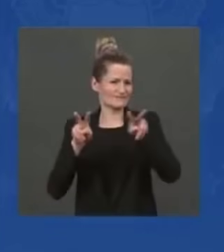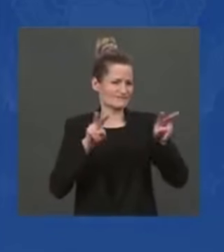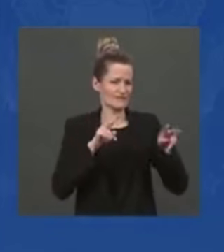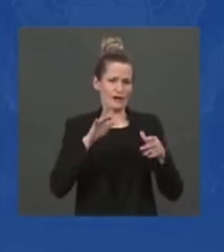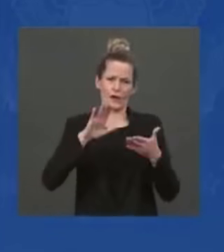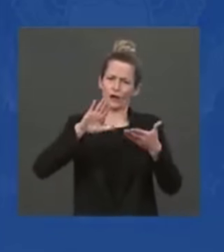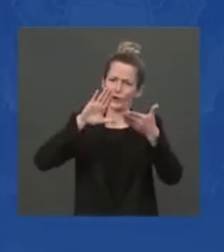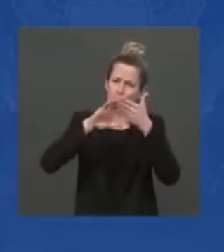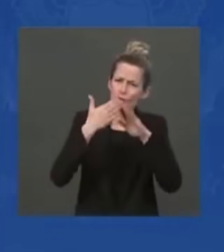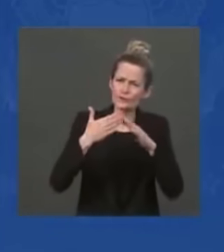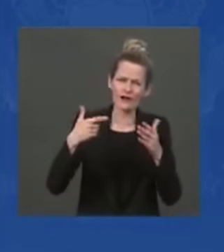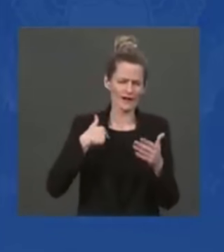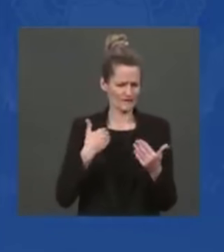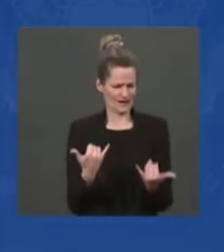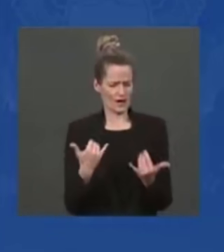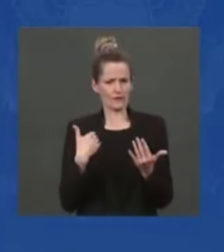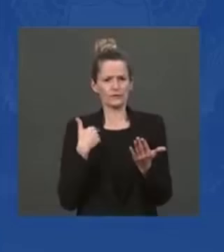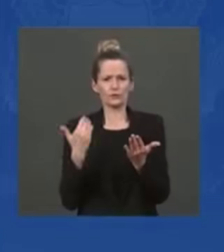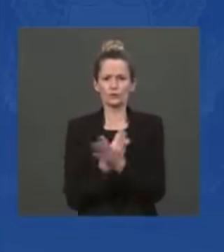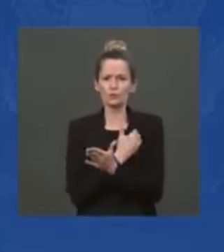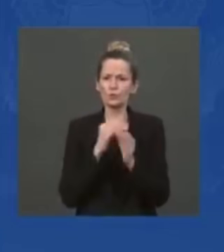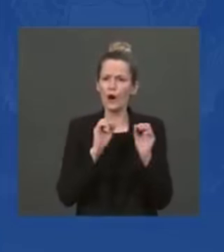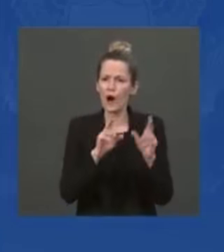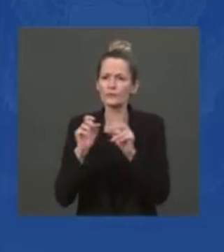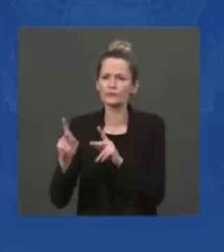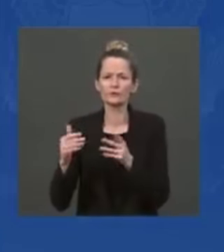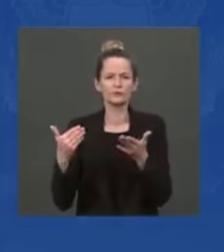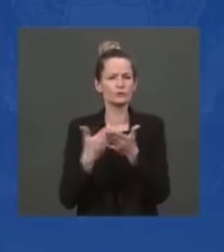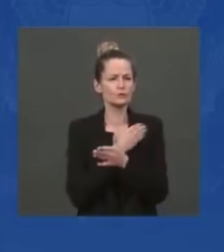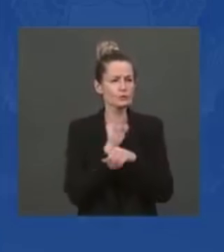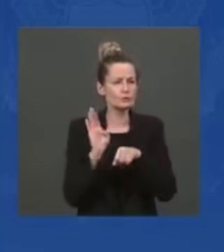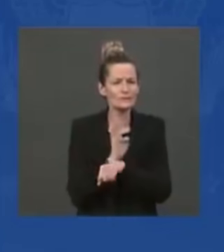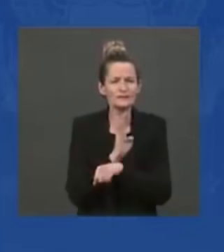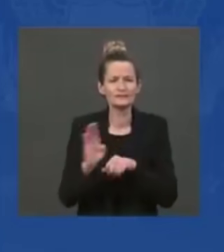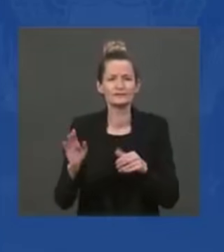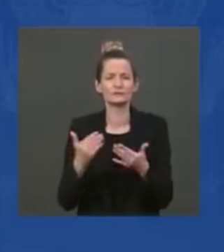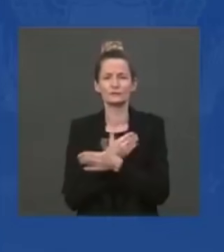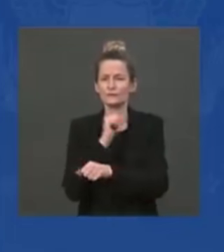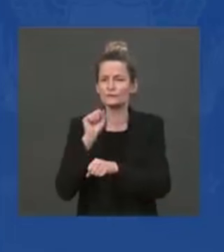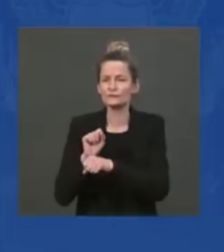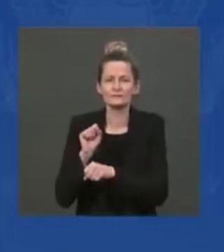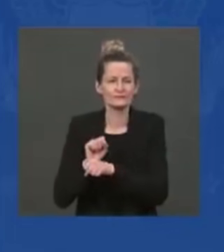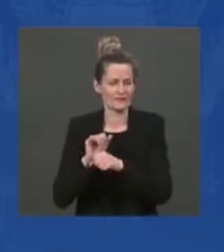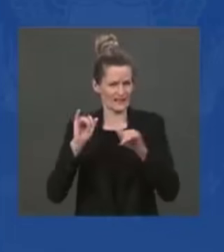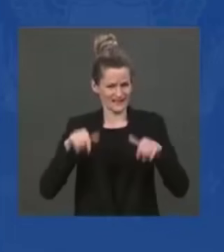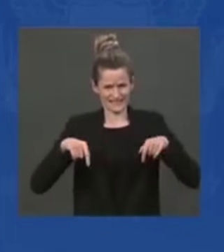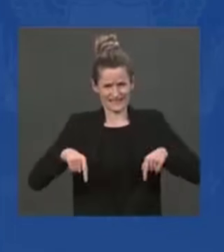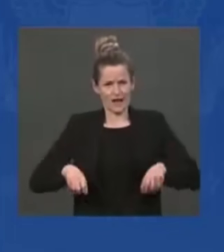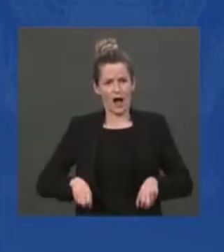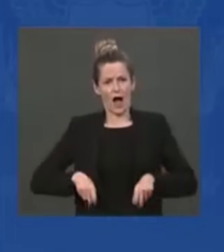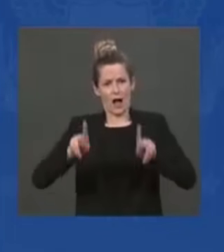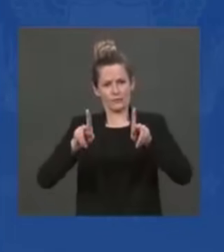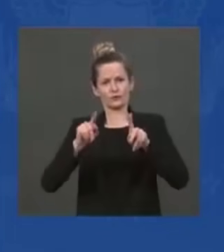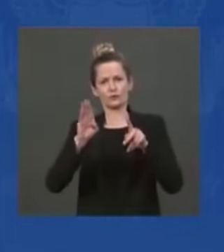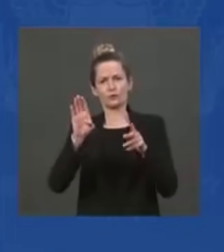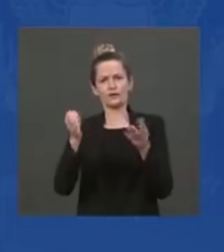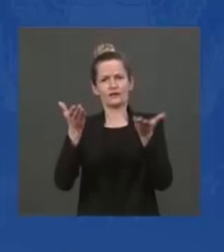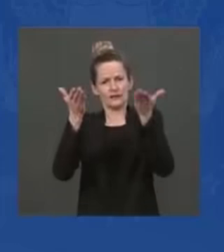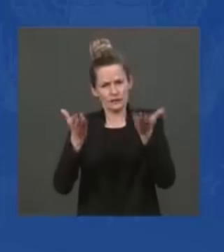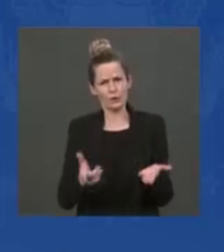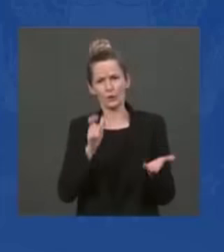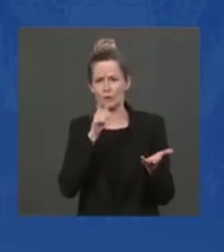jobs. In short, this is an opportunity to be the nation we know we can be, a nation